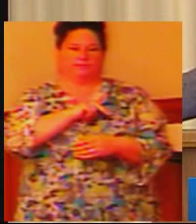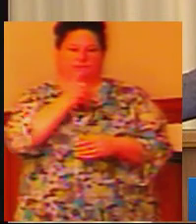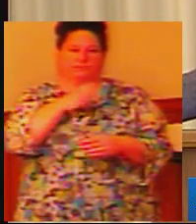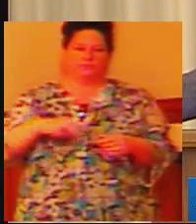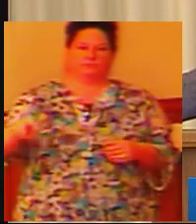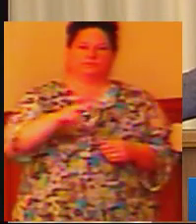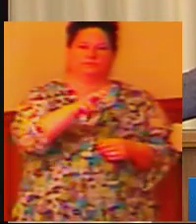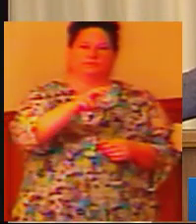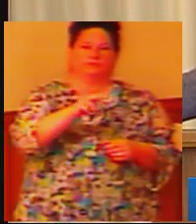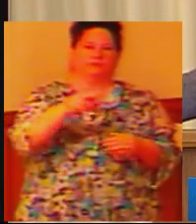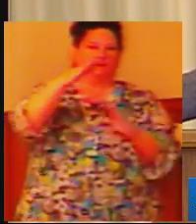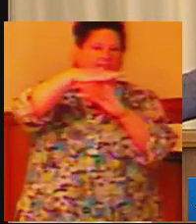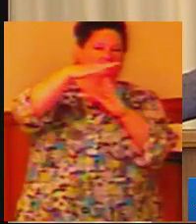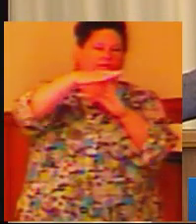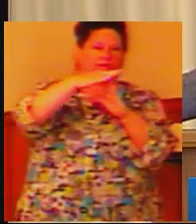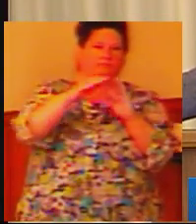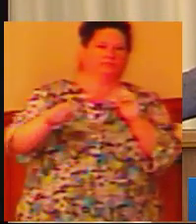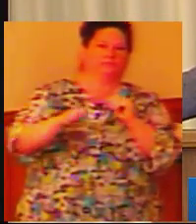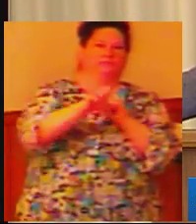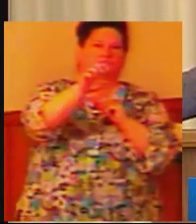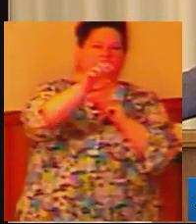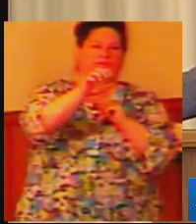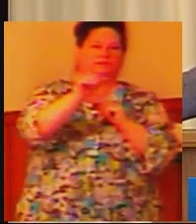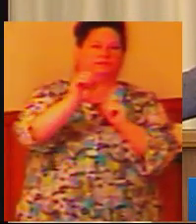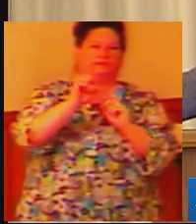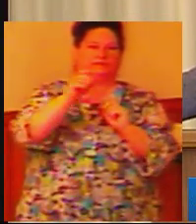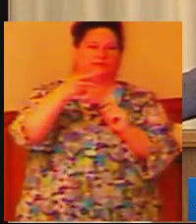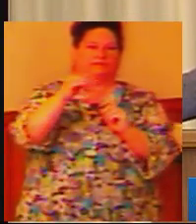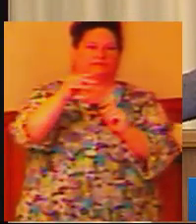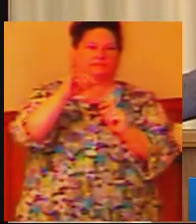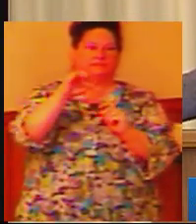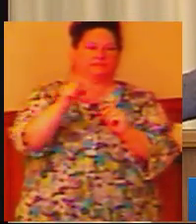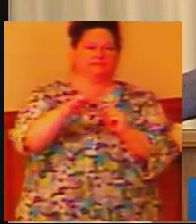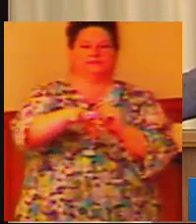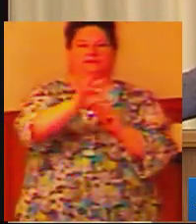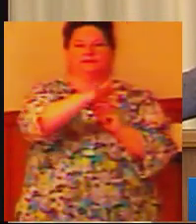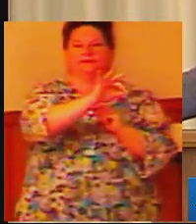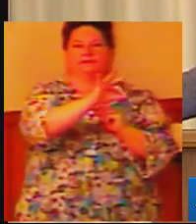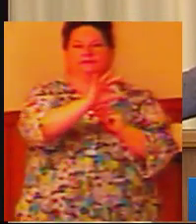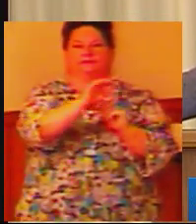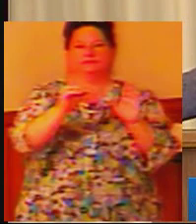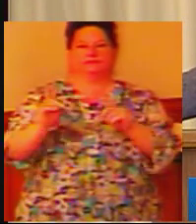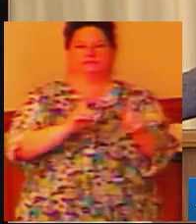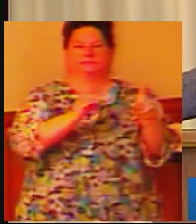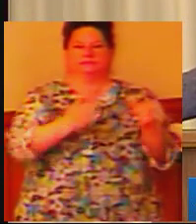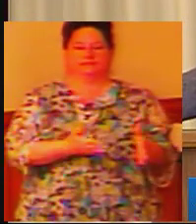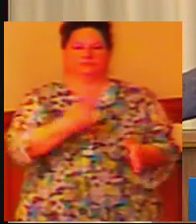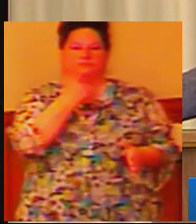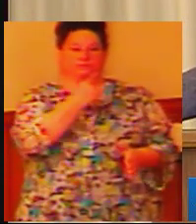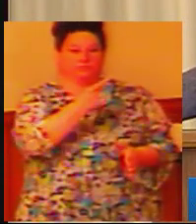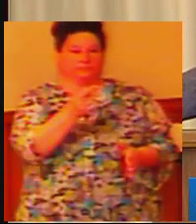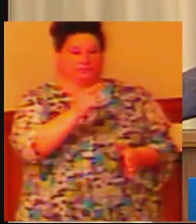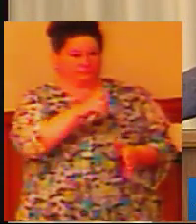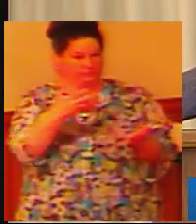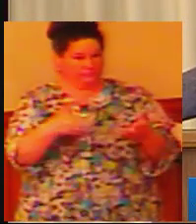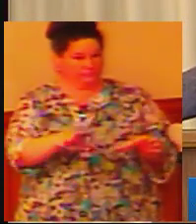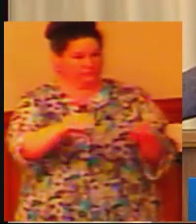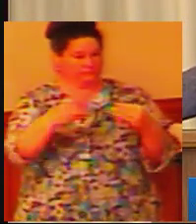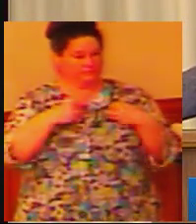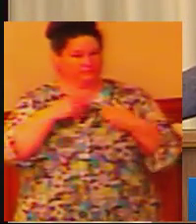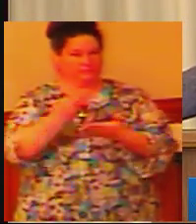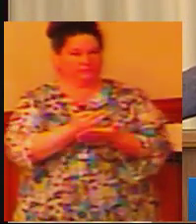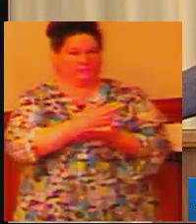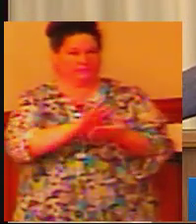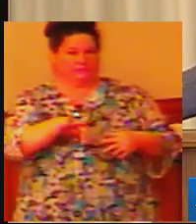upper coast, came to Ephesus, and finding certain disciples, he said unto them, Have ye received the Holy